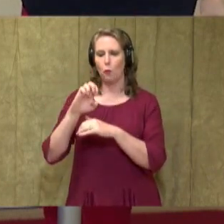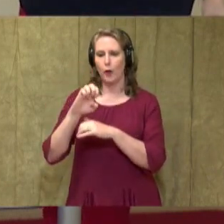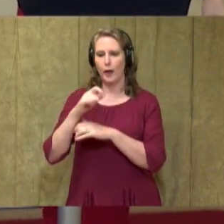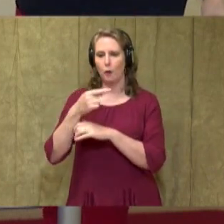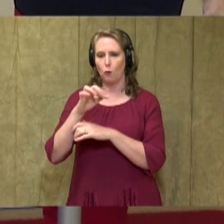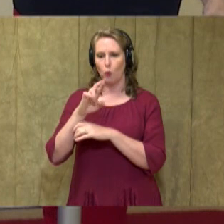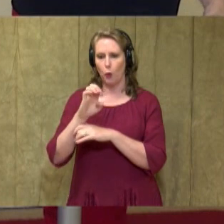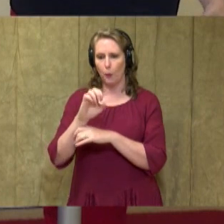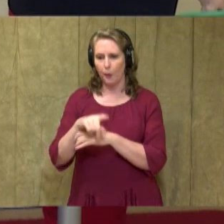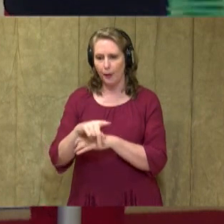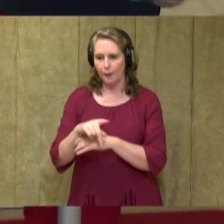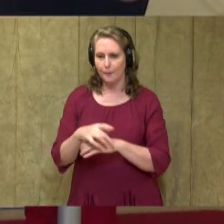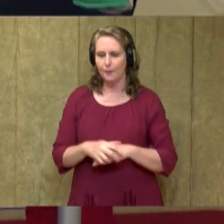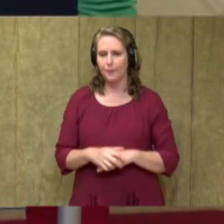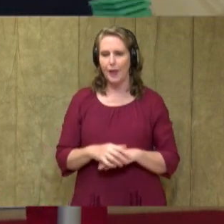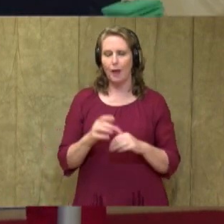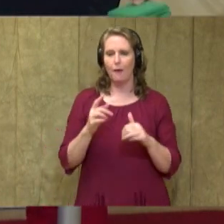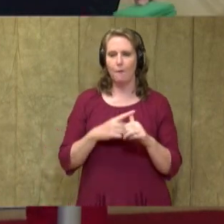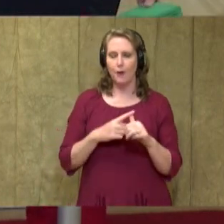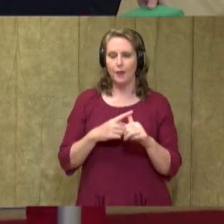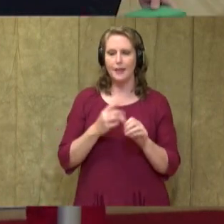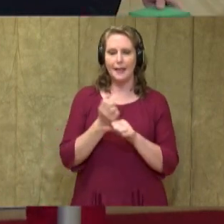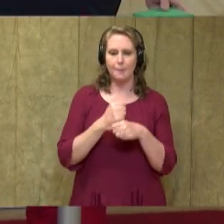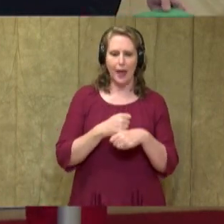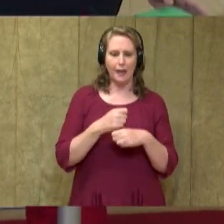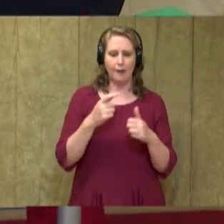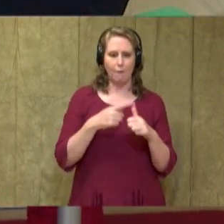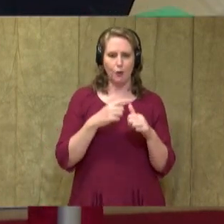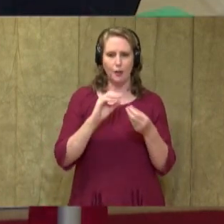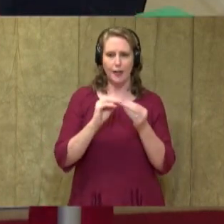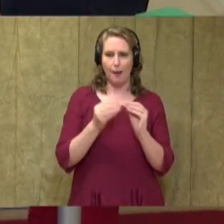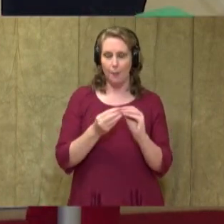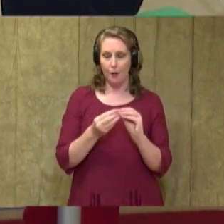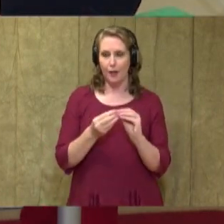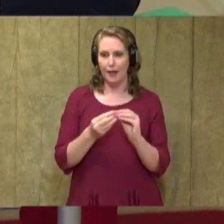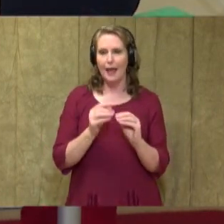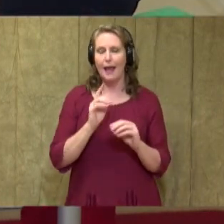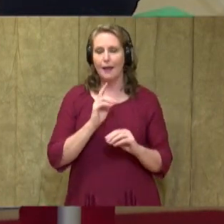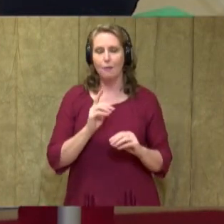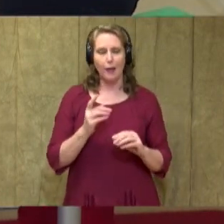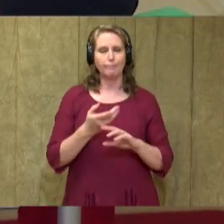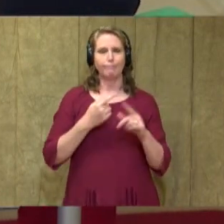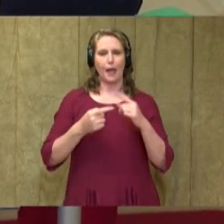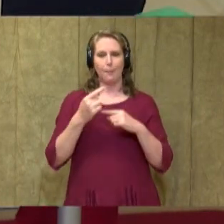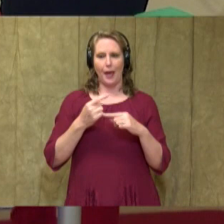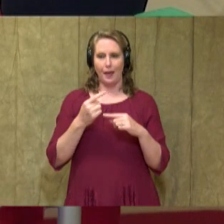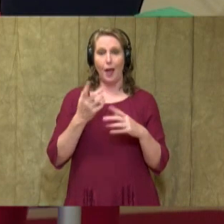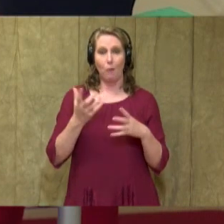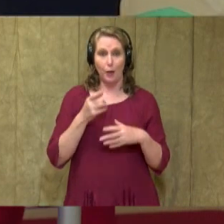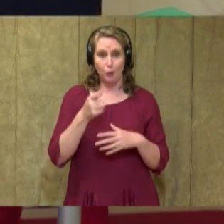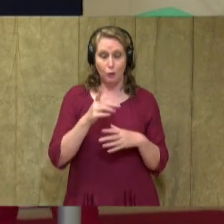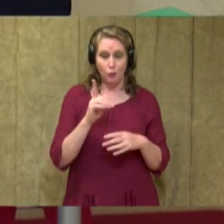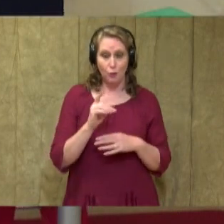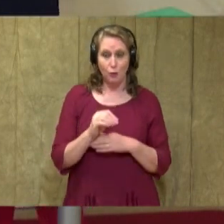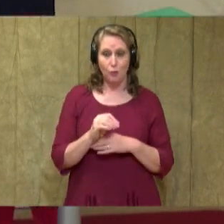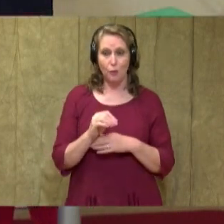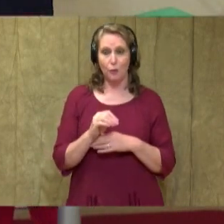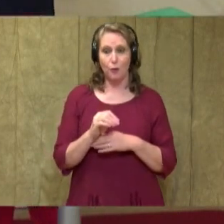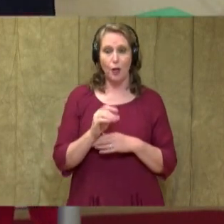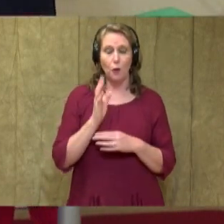Okay, so first we want to build this number. Actually, first what I want to do and what I want you to do is we're